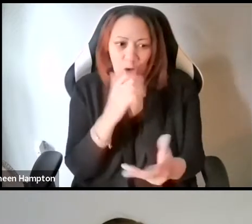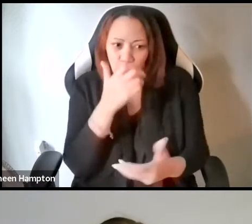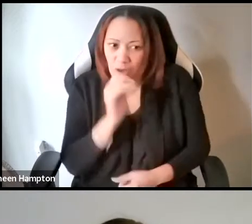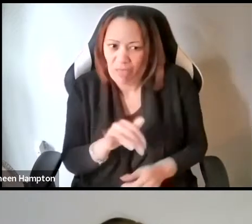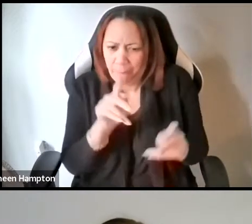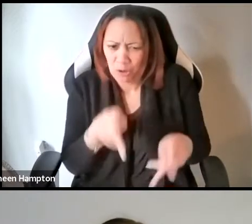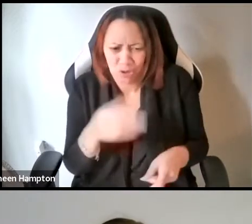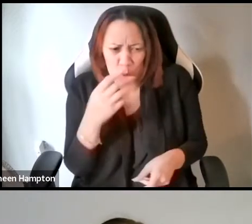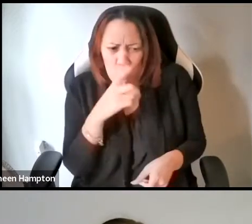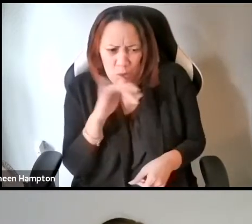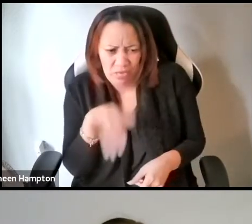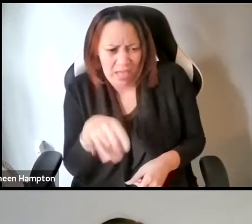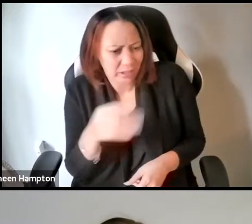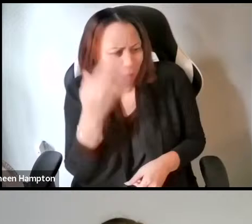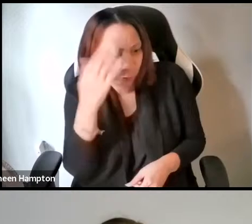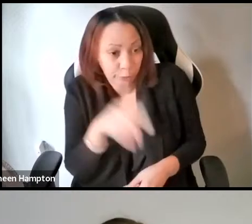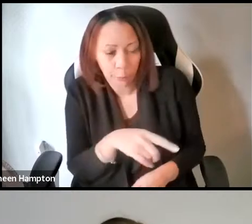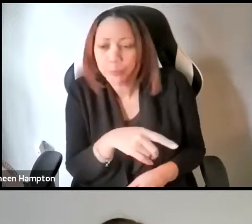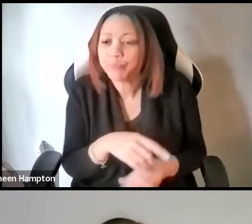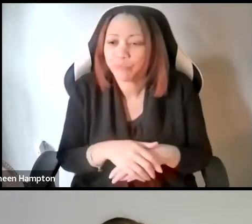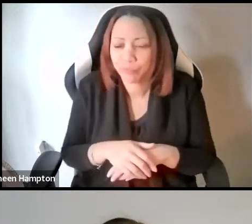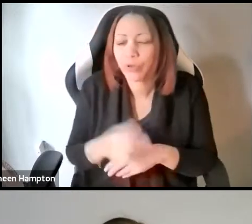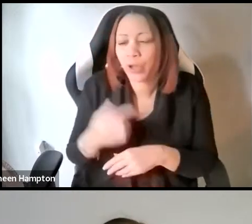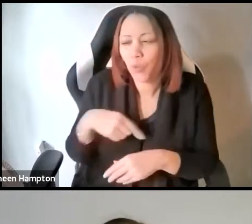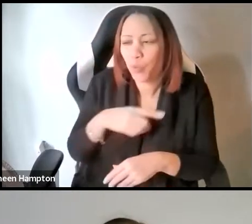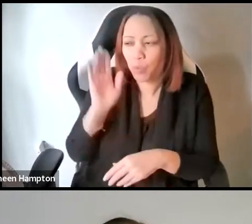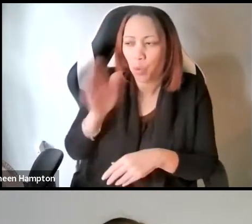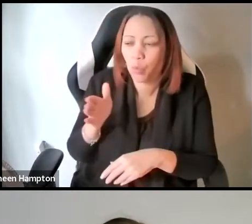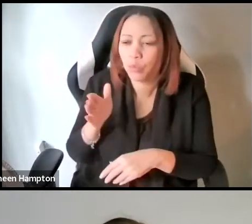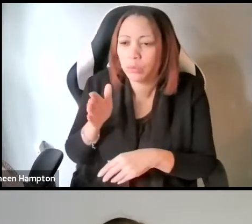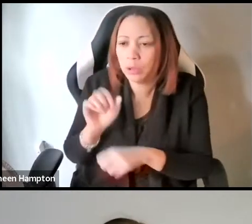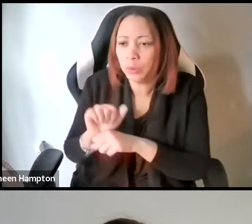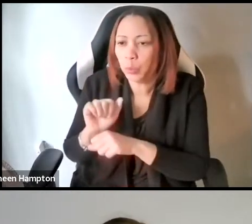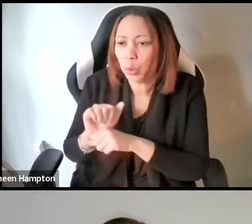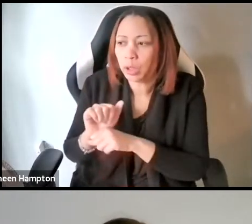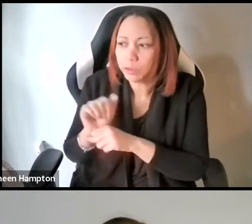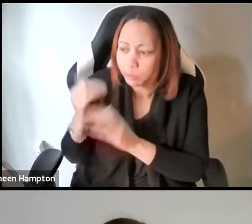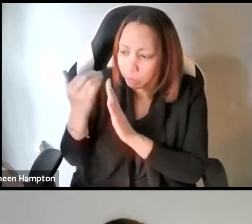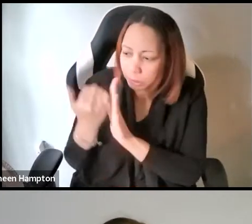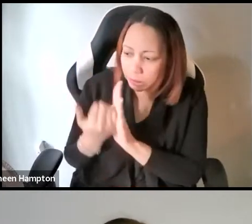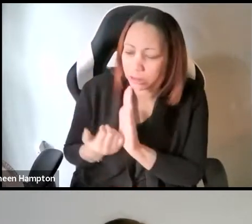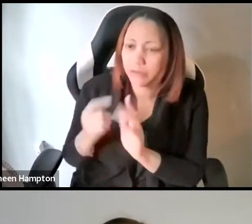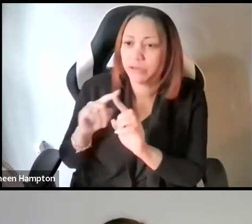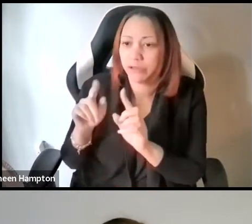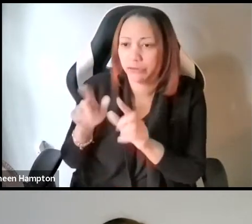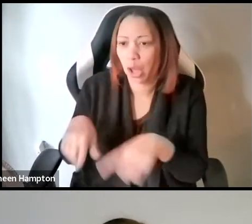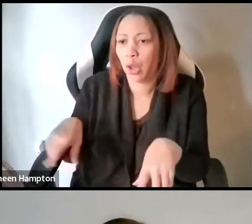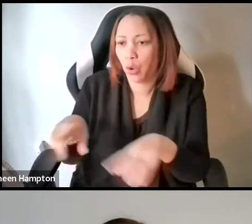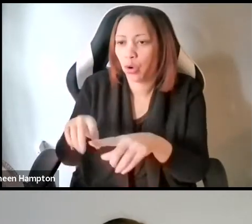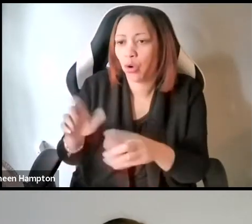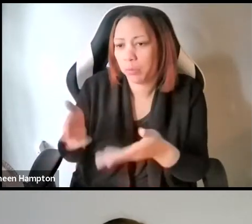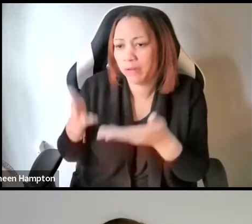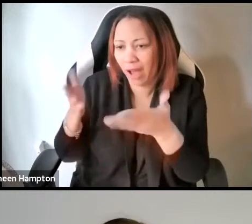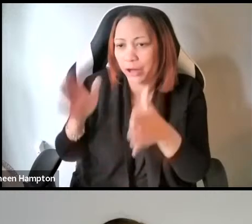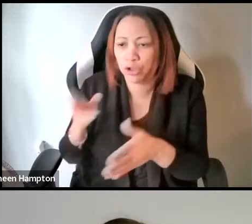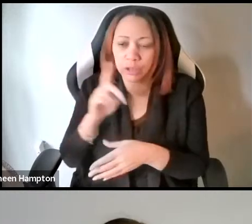definitely work to get that list of local providers and organizations to make sure this tool